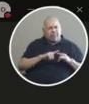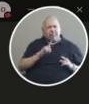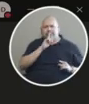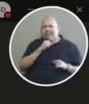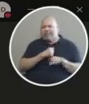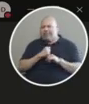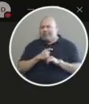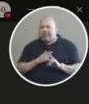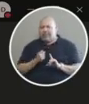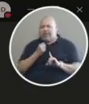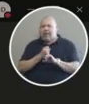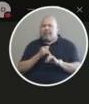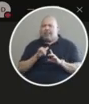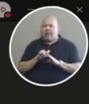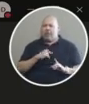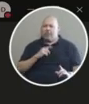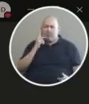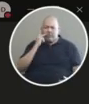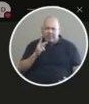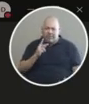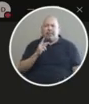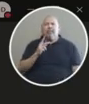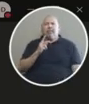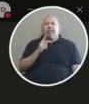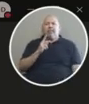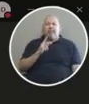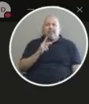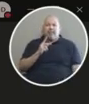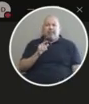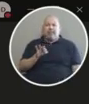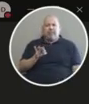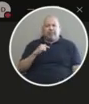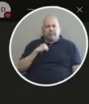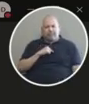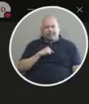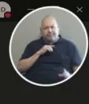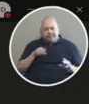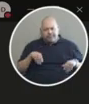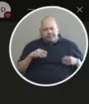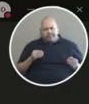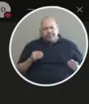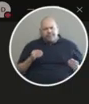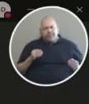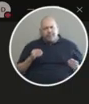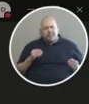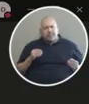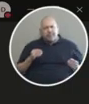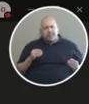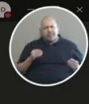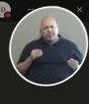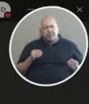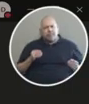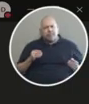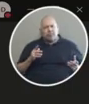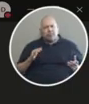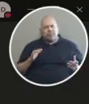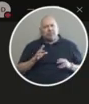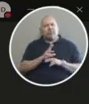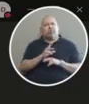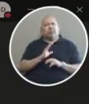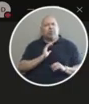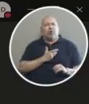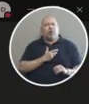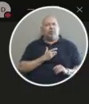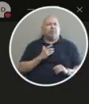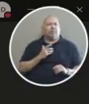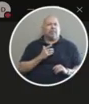not make the impact that we need to see. If we were to give, if we were to exhaust all of